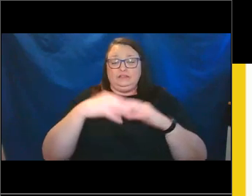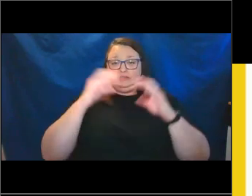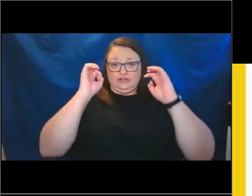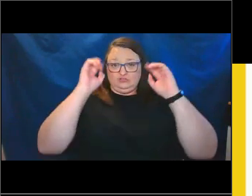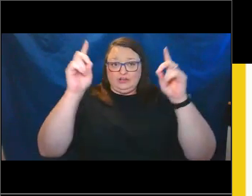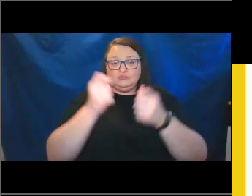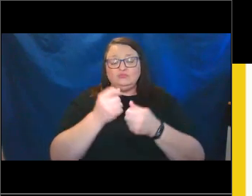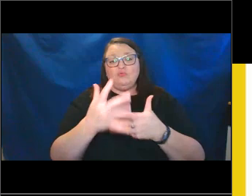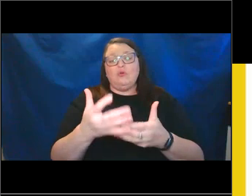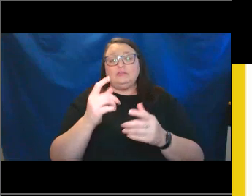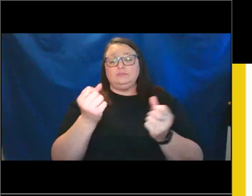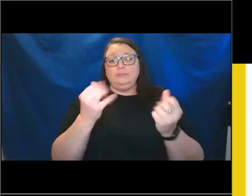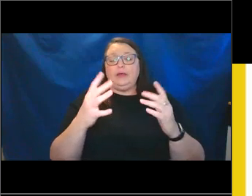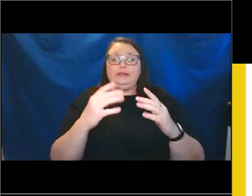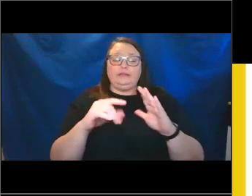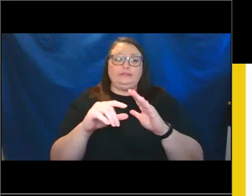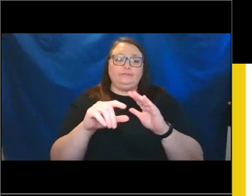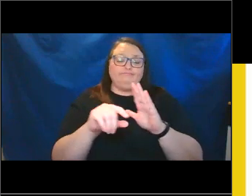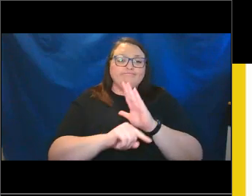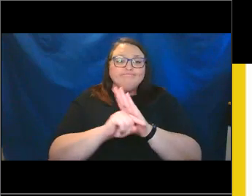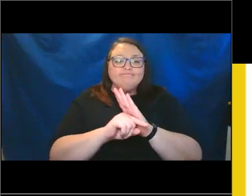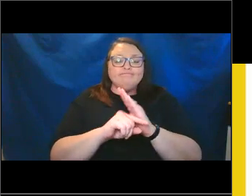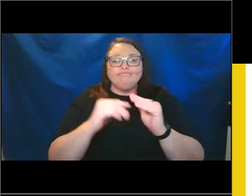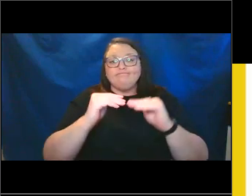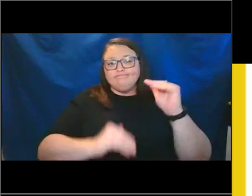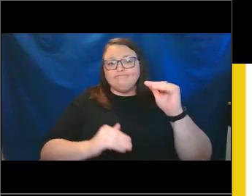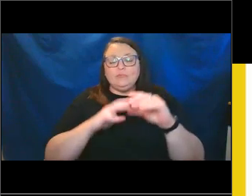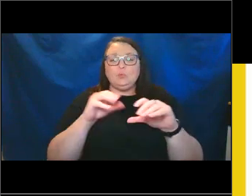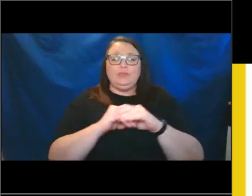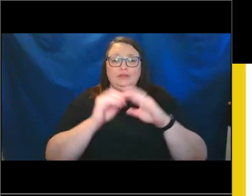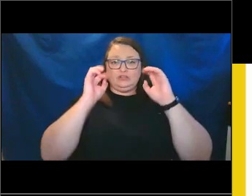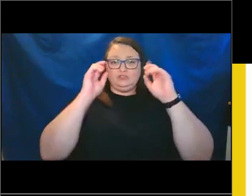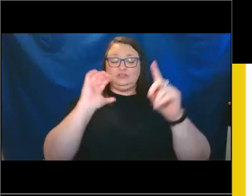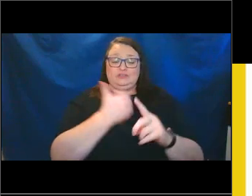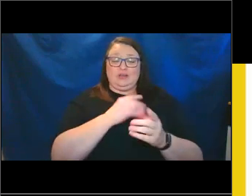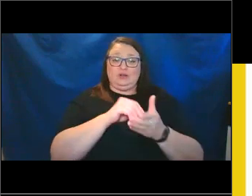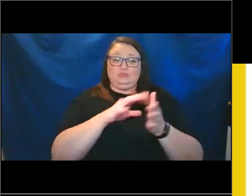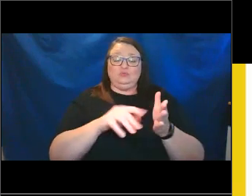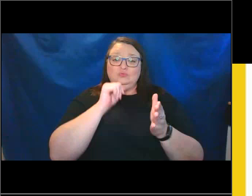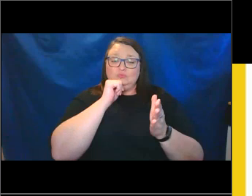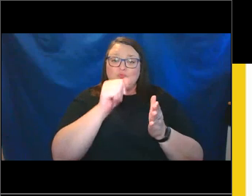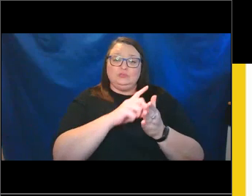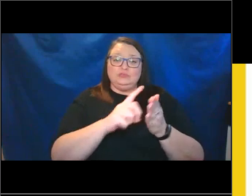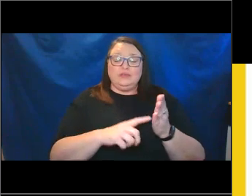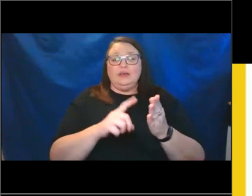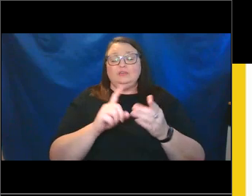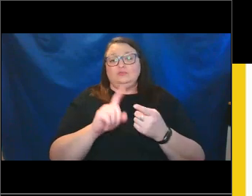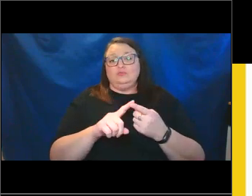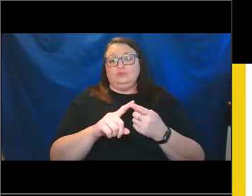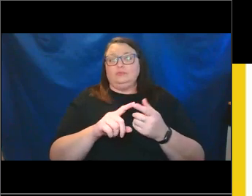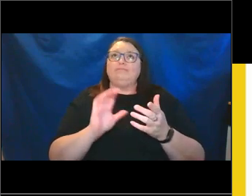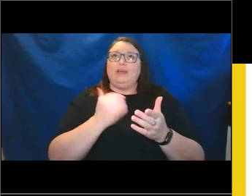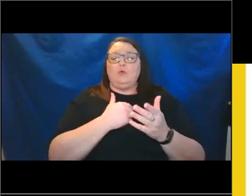Our institutions weren't designed to serve these populations, and so a lot of our work in the Tribal Stewards is about